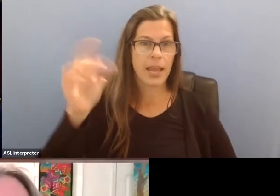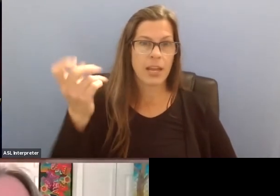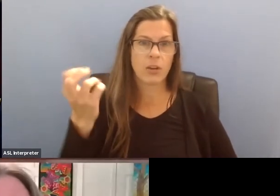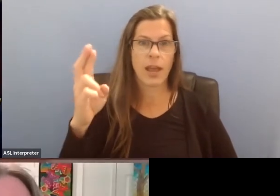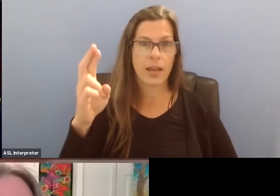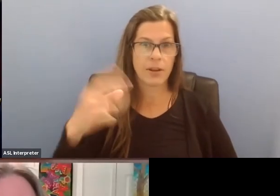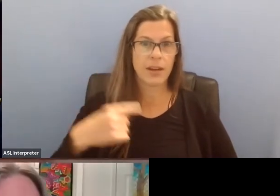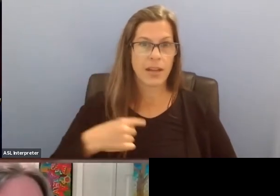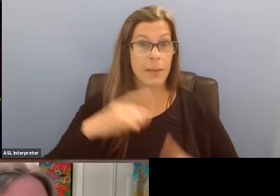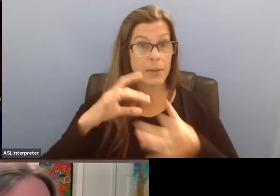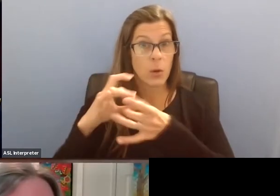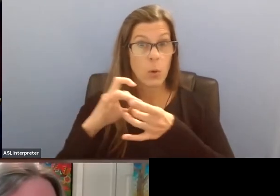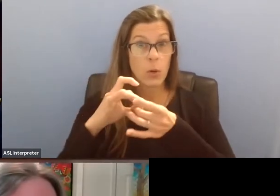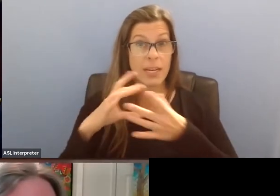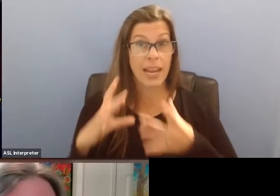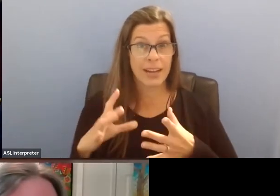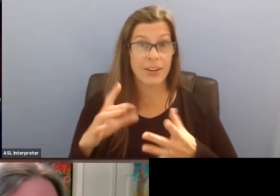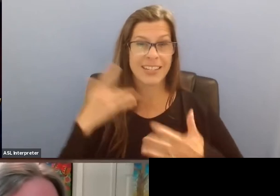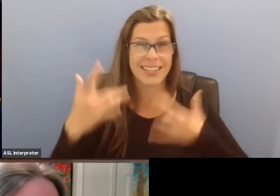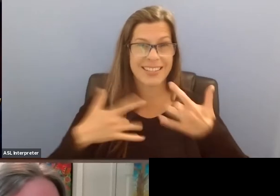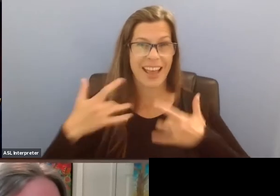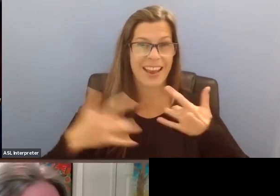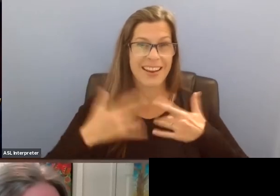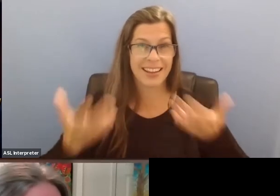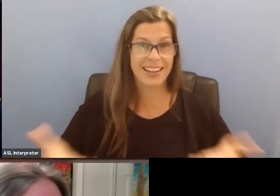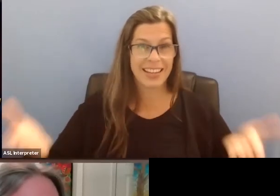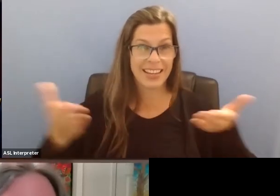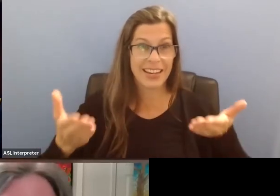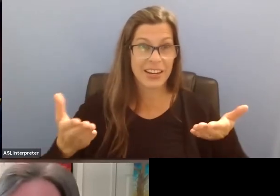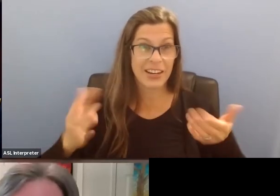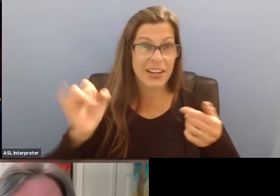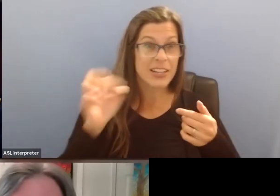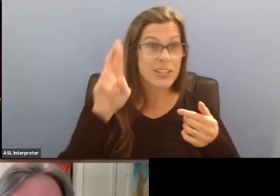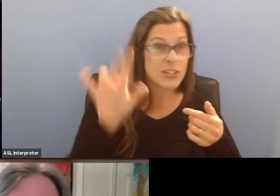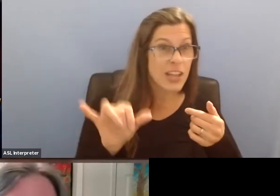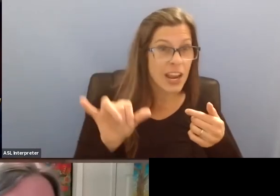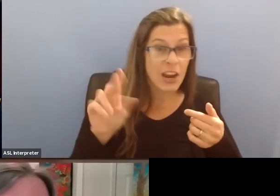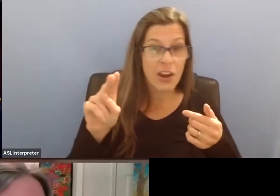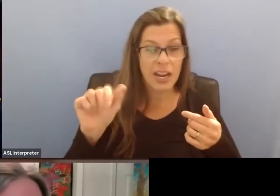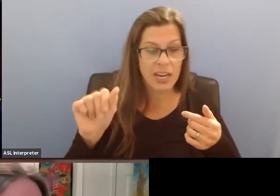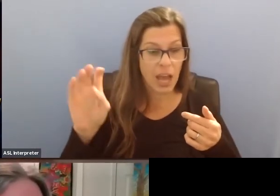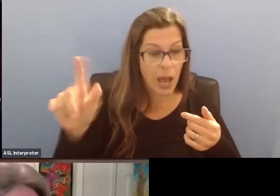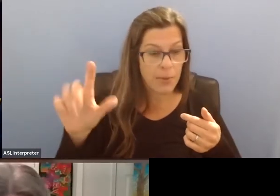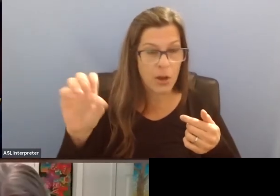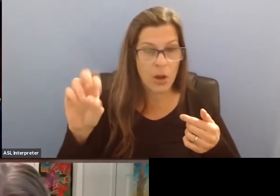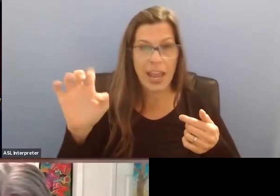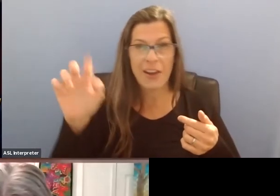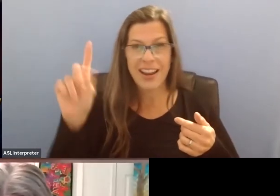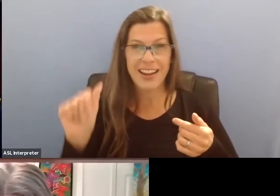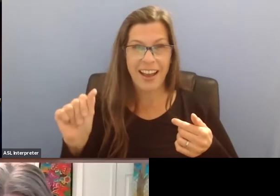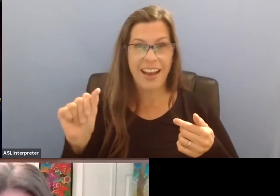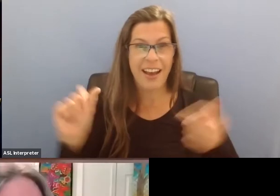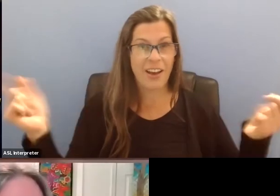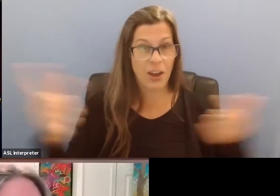birdability coordinator. I'm really excited to be here tonight with Jerry and with Namal and Erica, and I'd like to thank